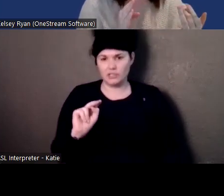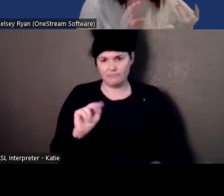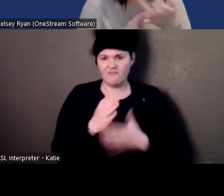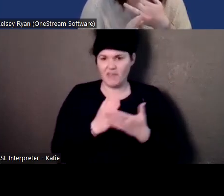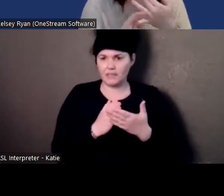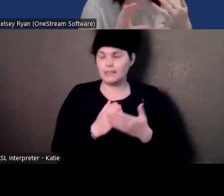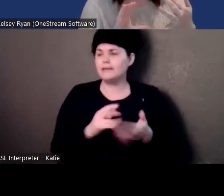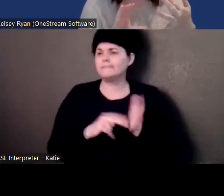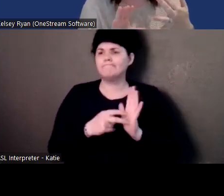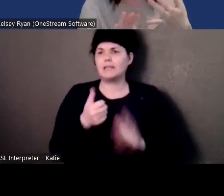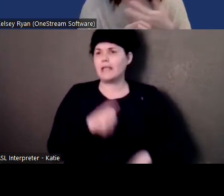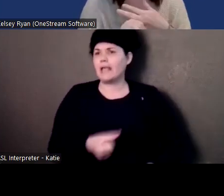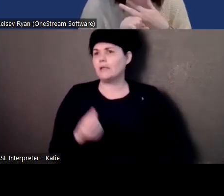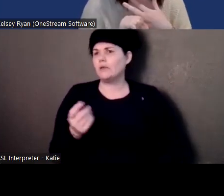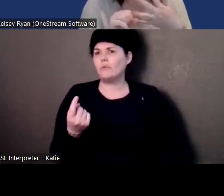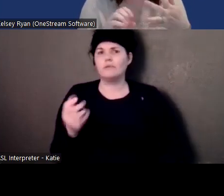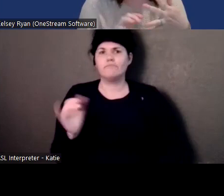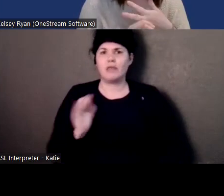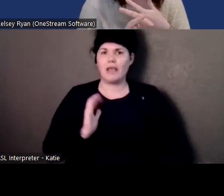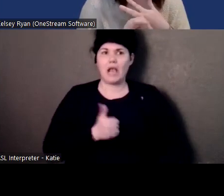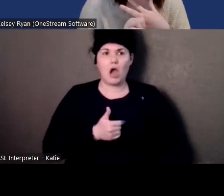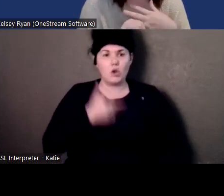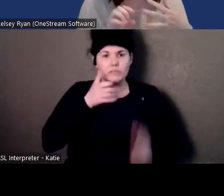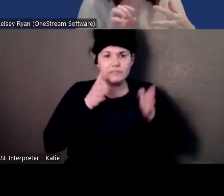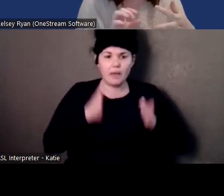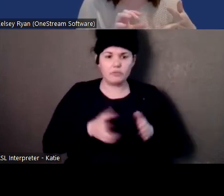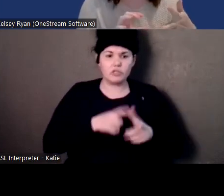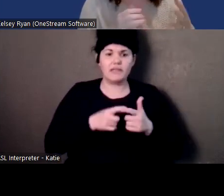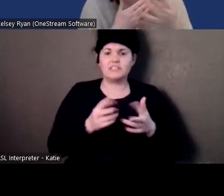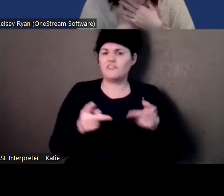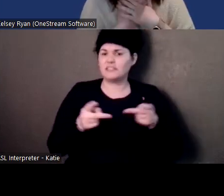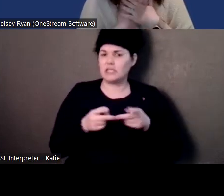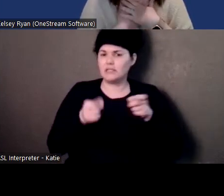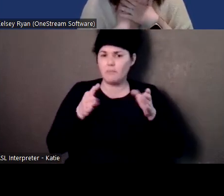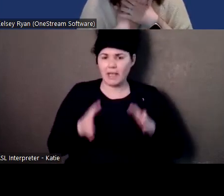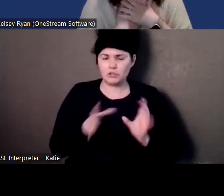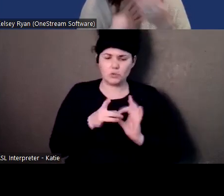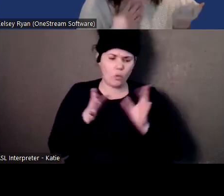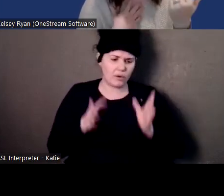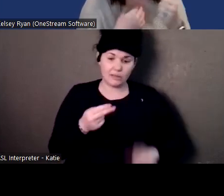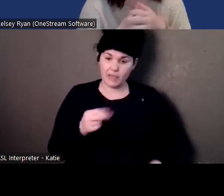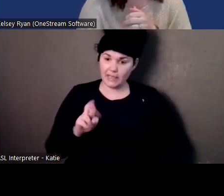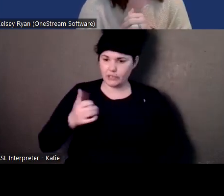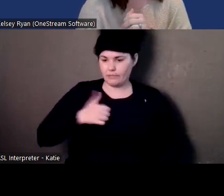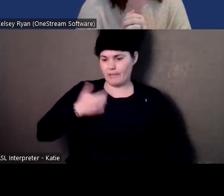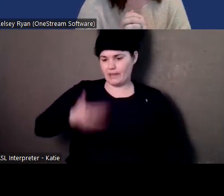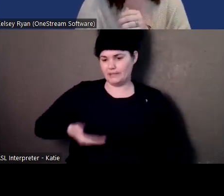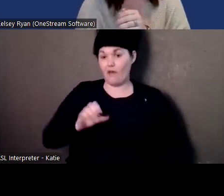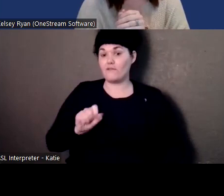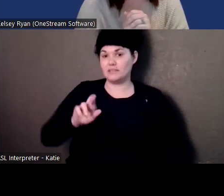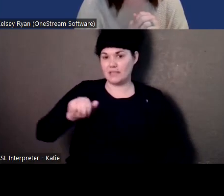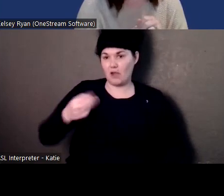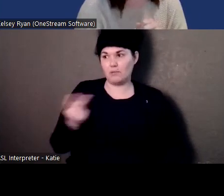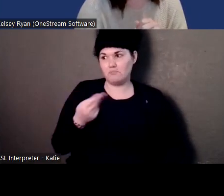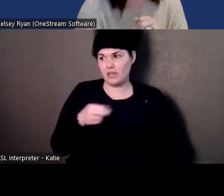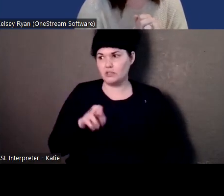from our receptionists to our facilities managers, facilities coordinators, to HR, such as myself and Sarah, our